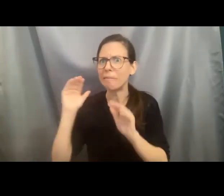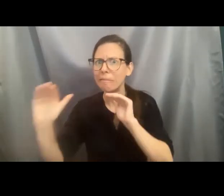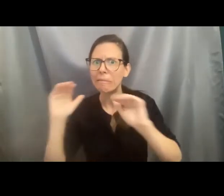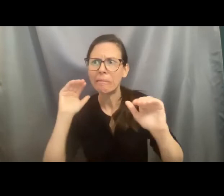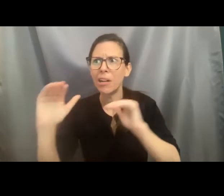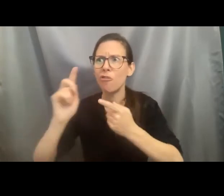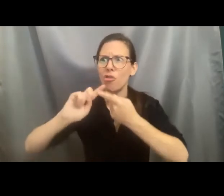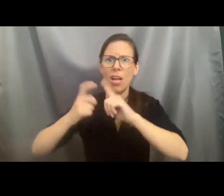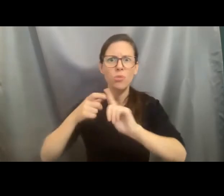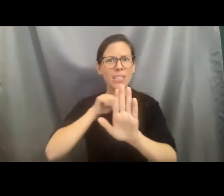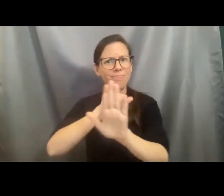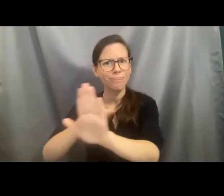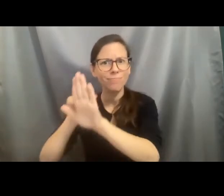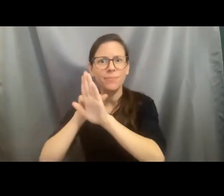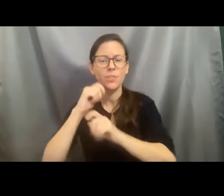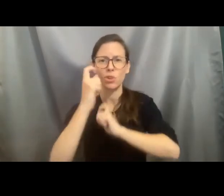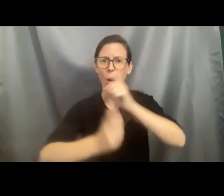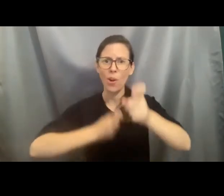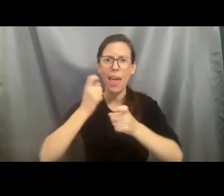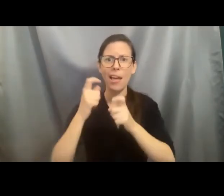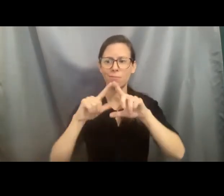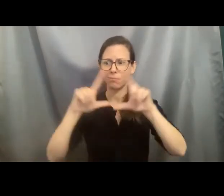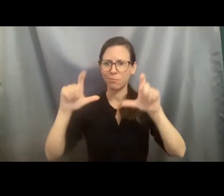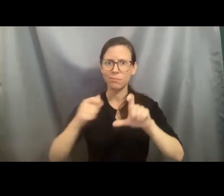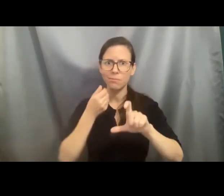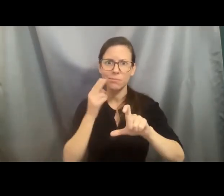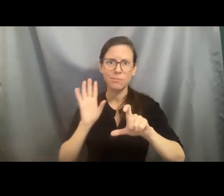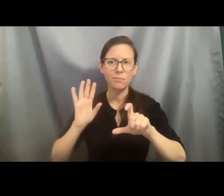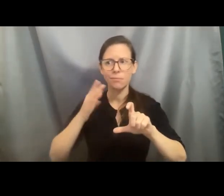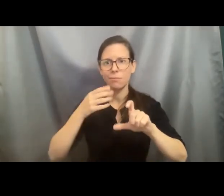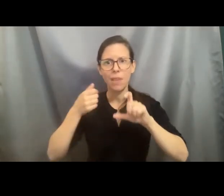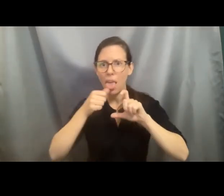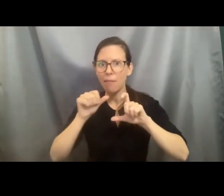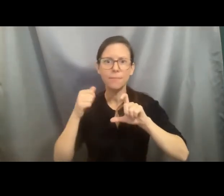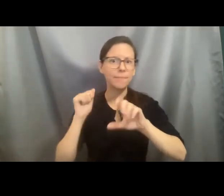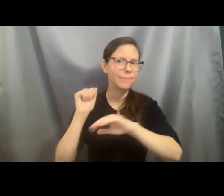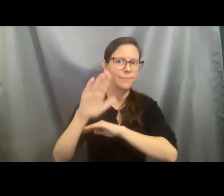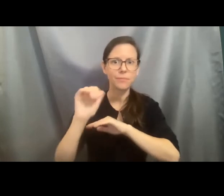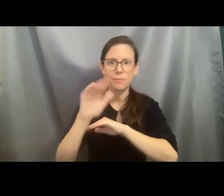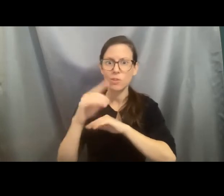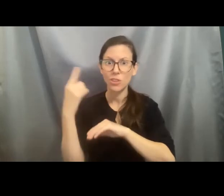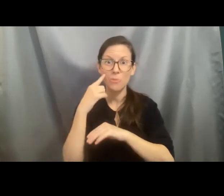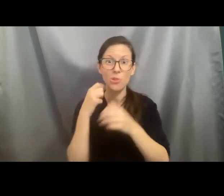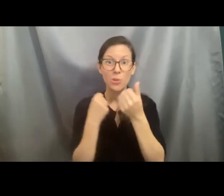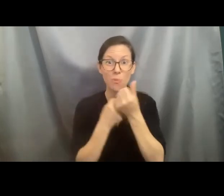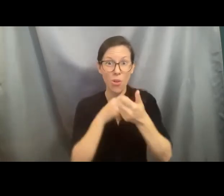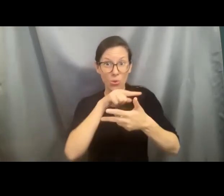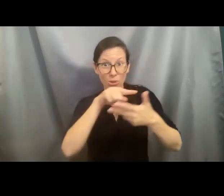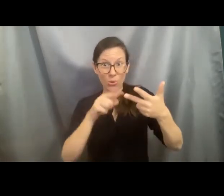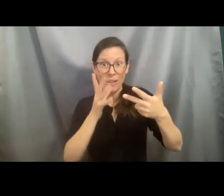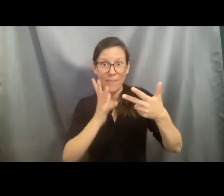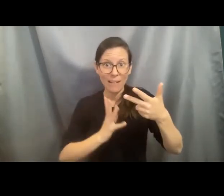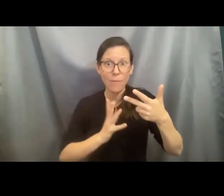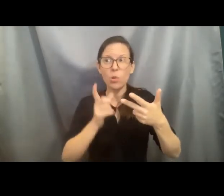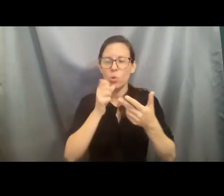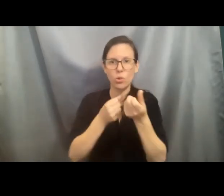knock doors, we can donate, we can write postcards for them. I mean, I cannot stress enough that the